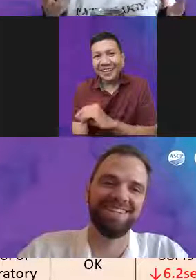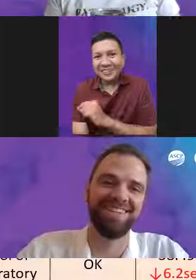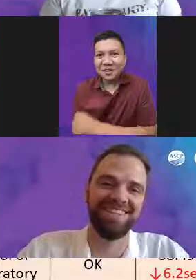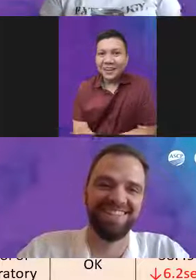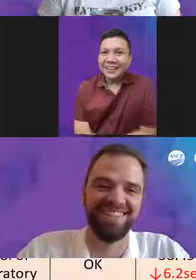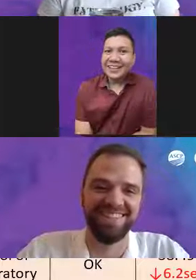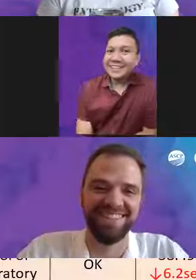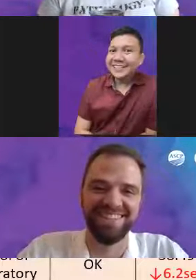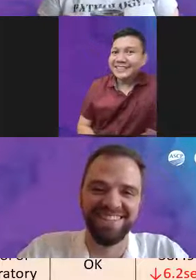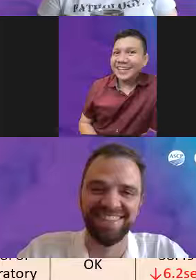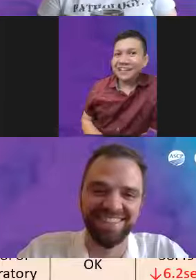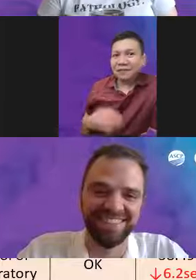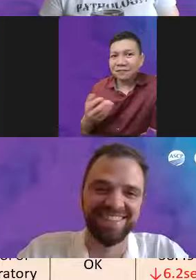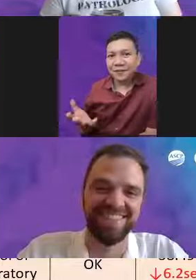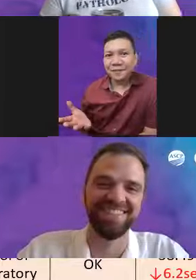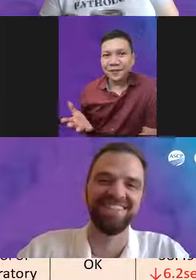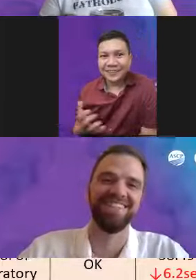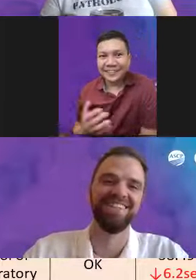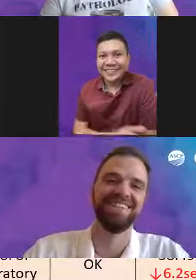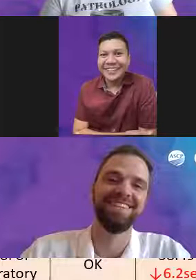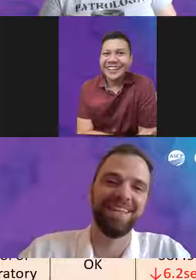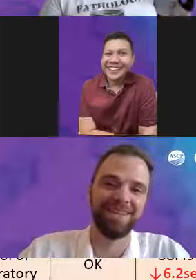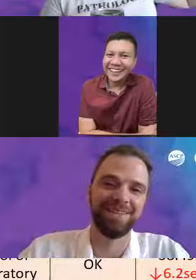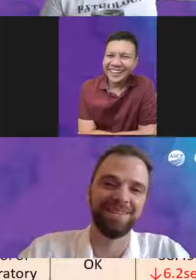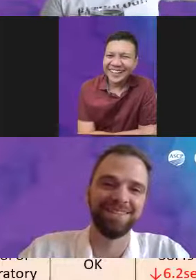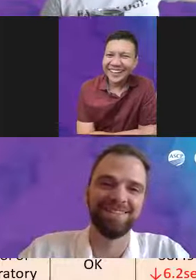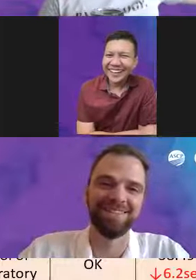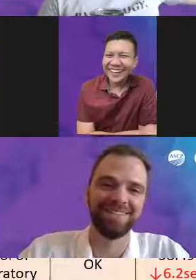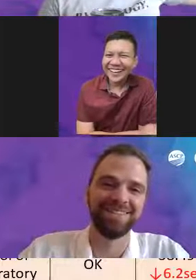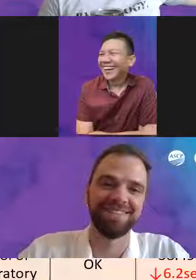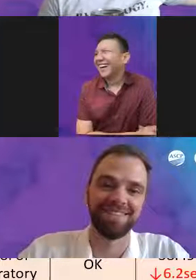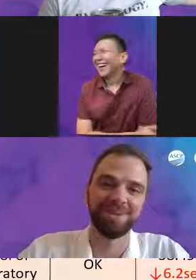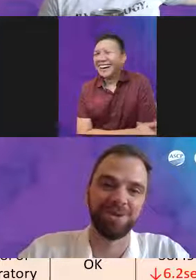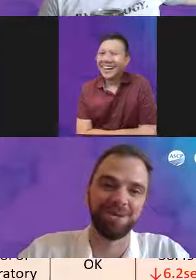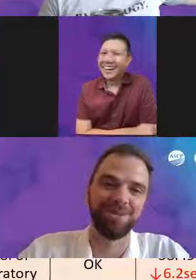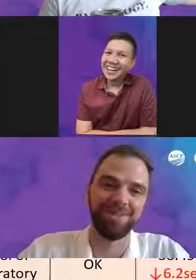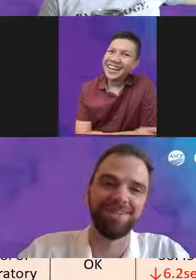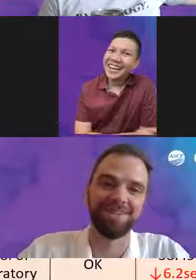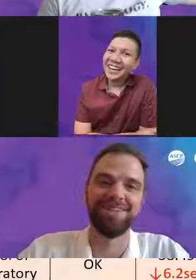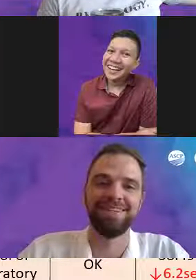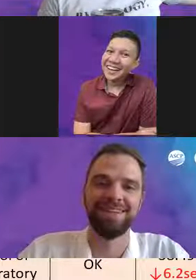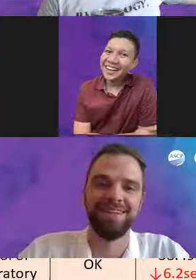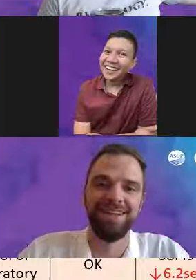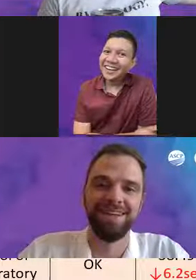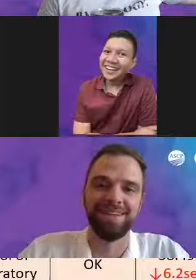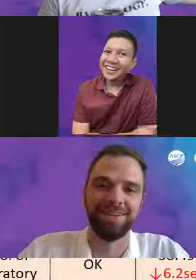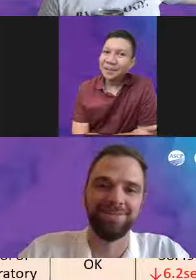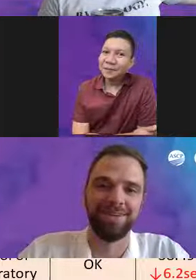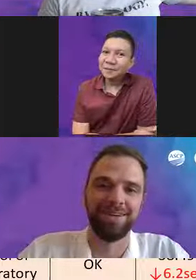bad. less than a second in a few of those cells. That's incredible. I don't know how they're doing it.